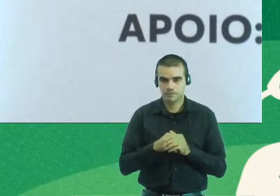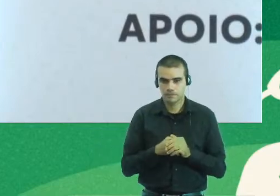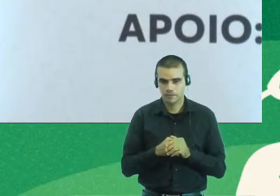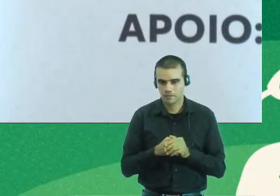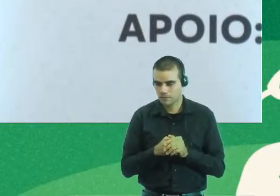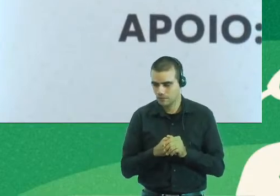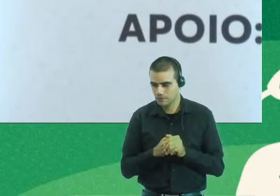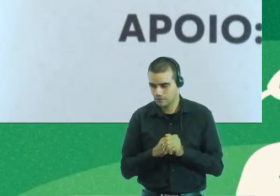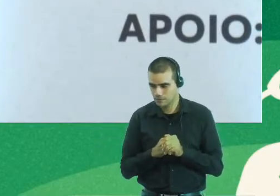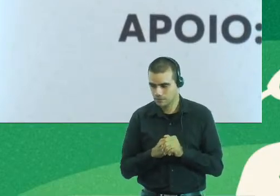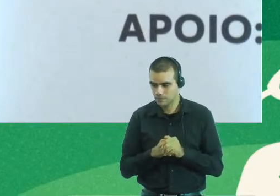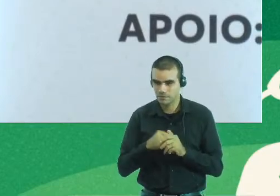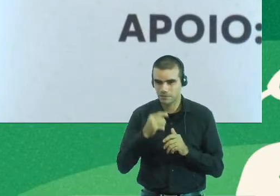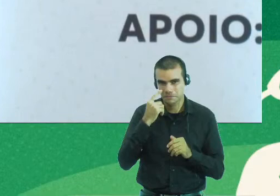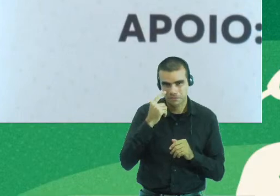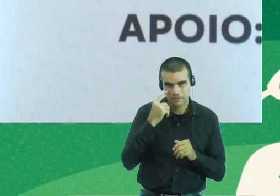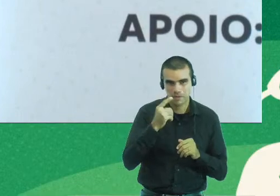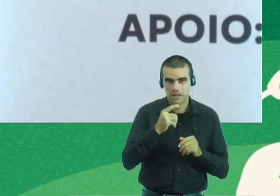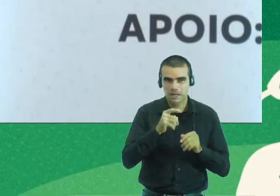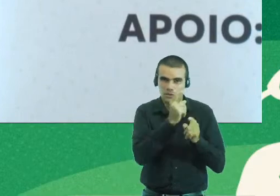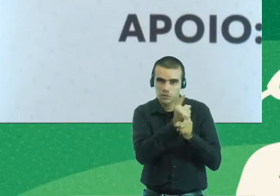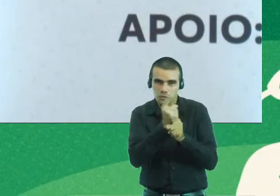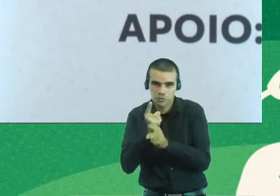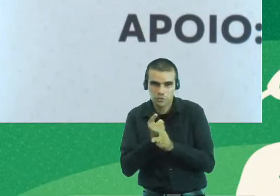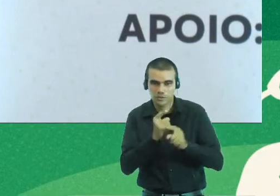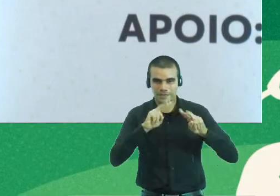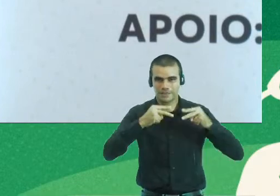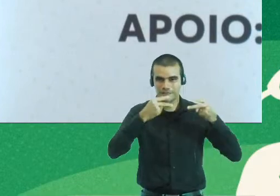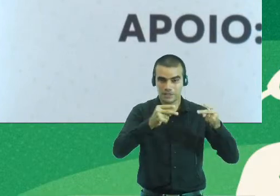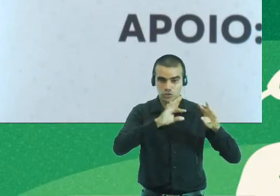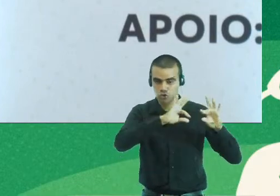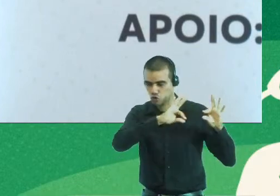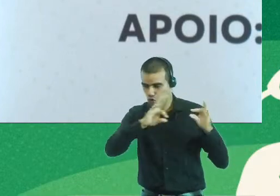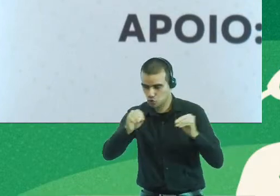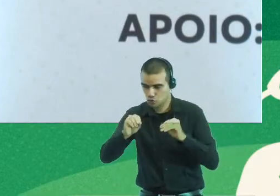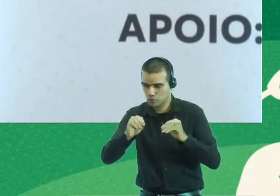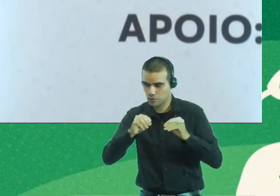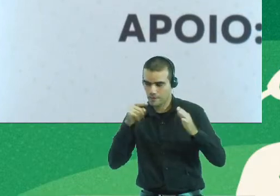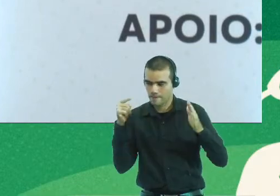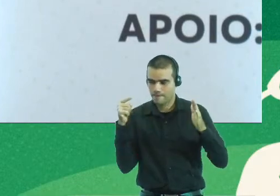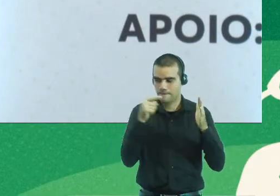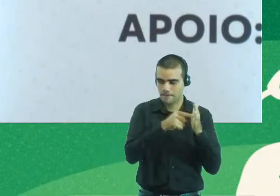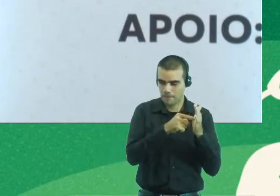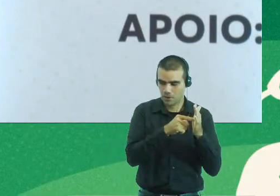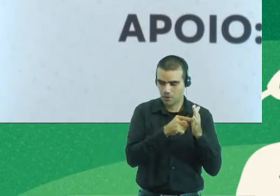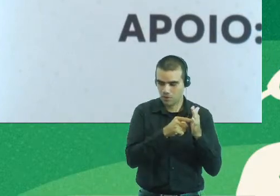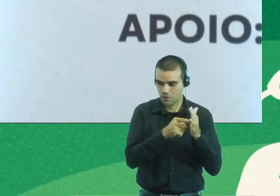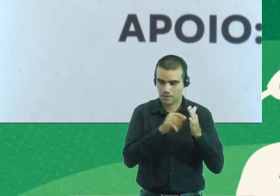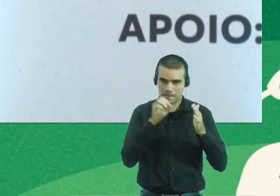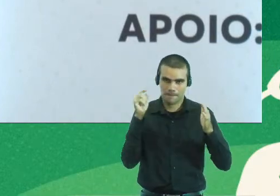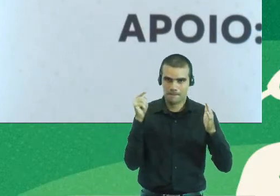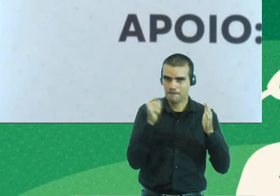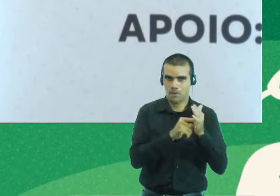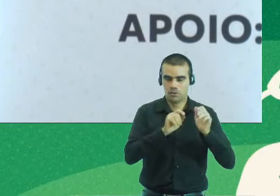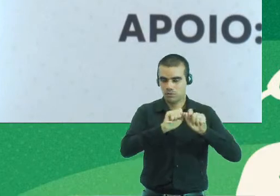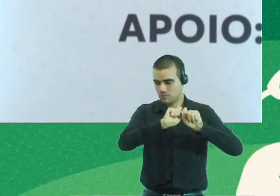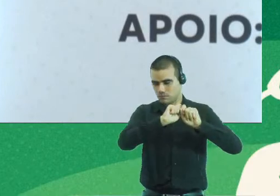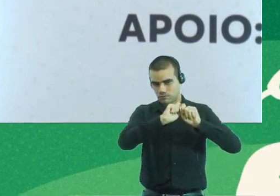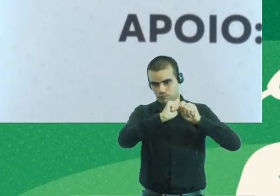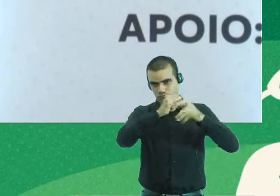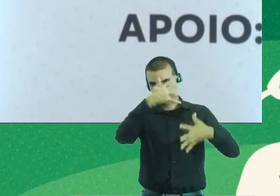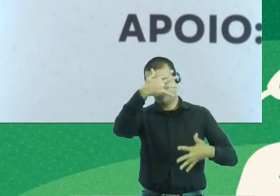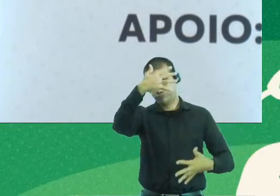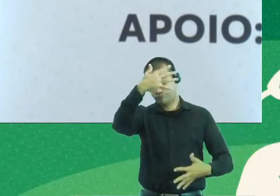find all of the links on the page. So I can give it a string that's just a tag. So there you go. It has